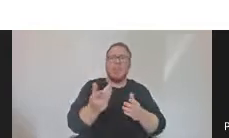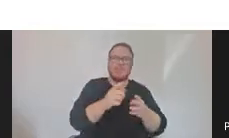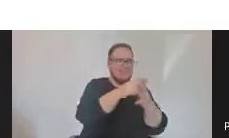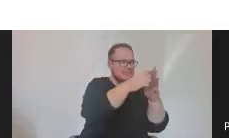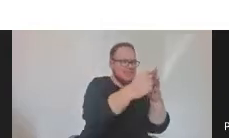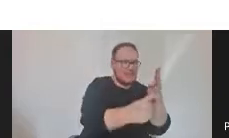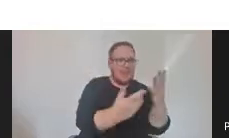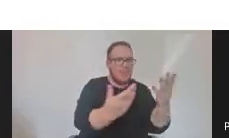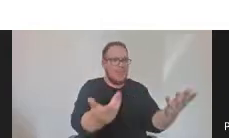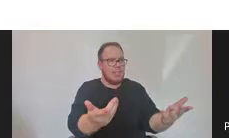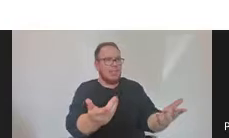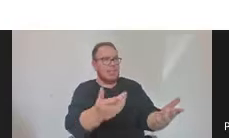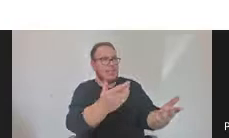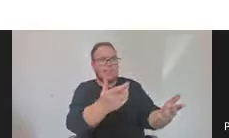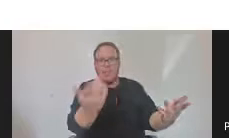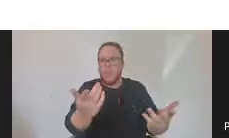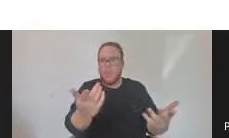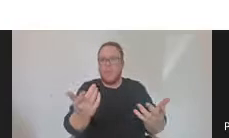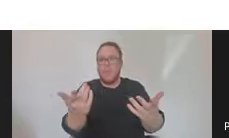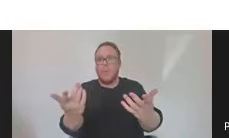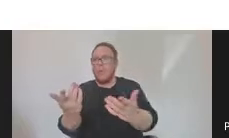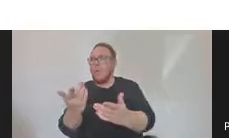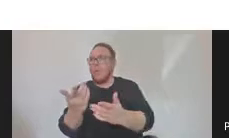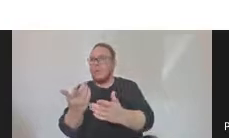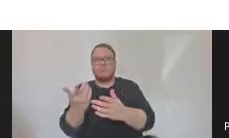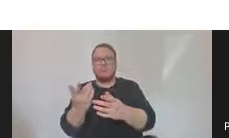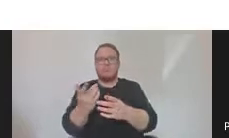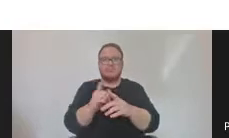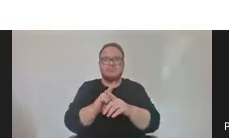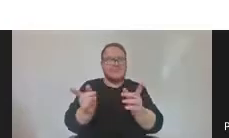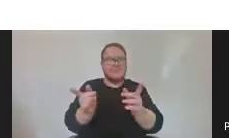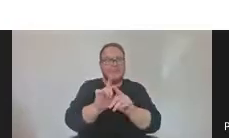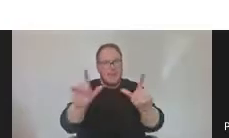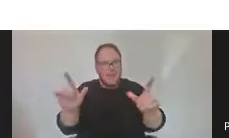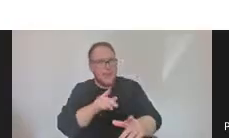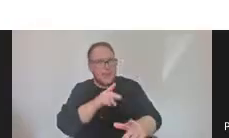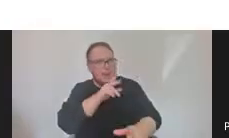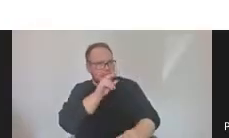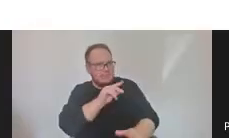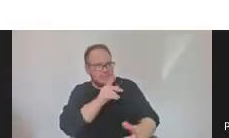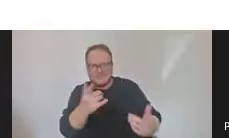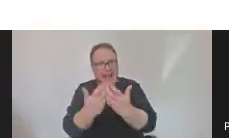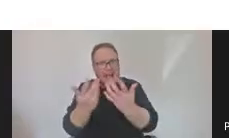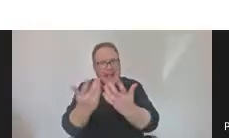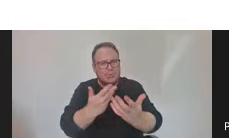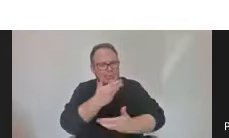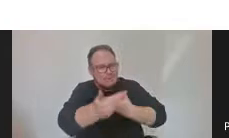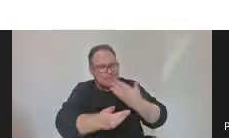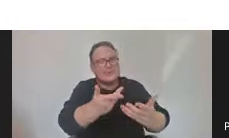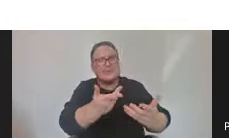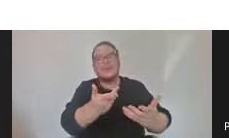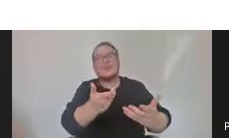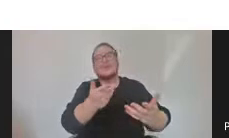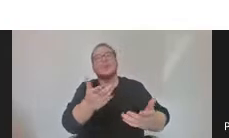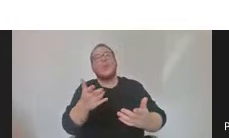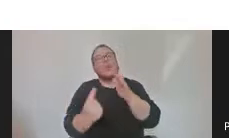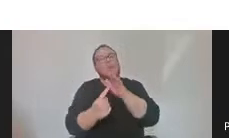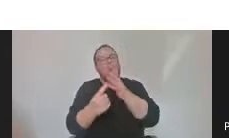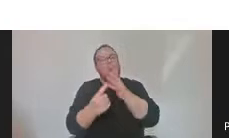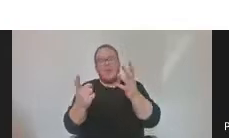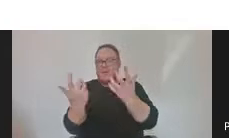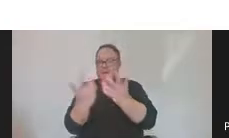groups in certain minority areas to actually access those clinics. So the messenger mechanism became a very